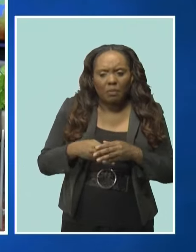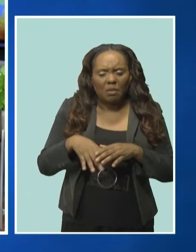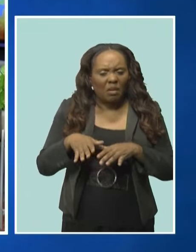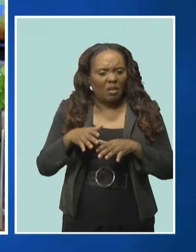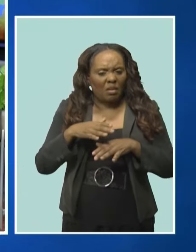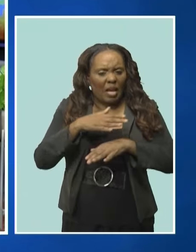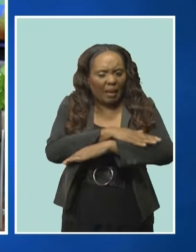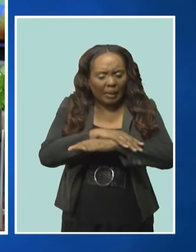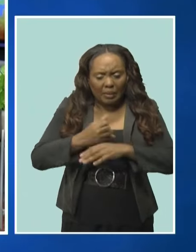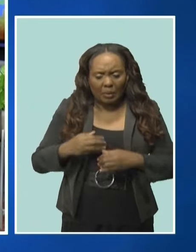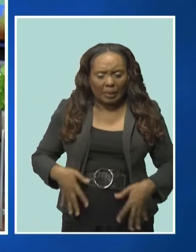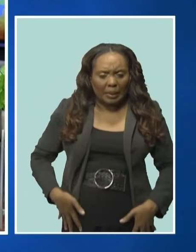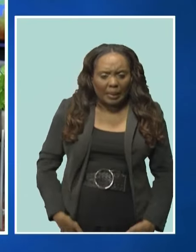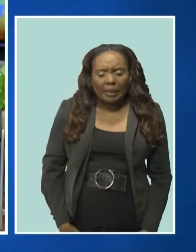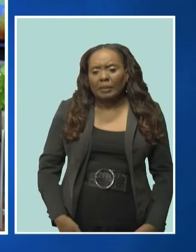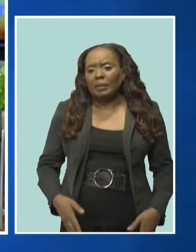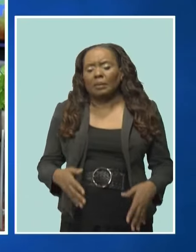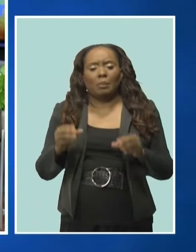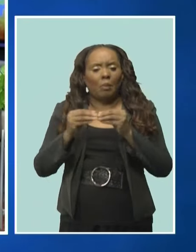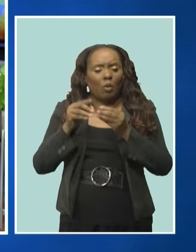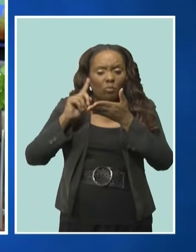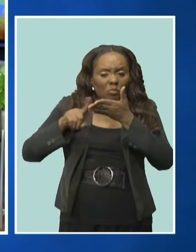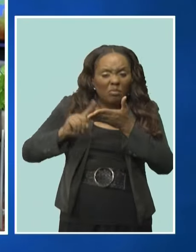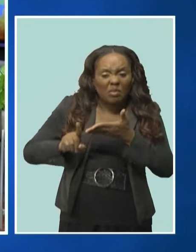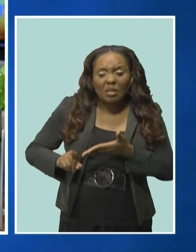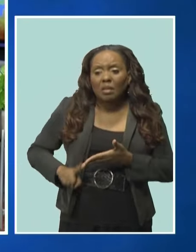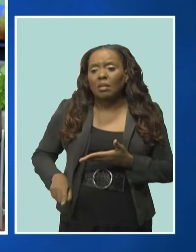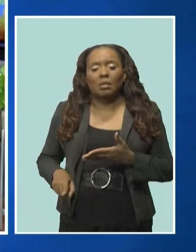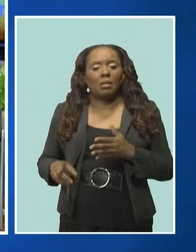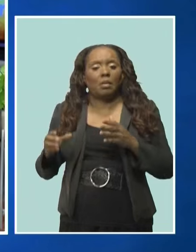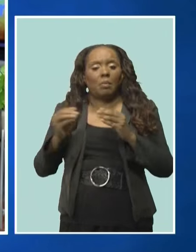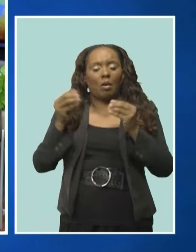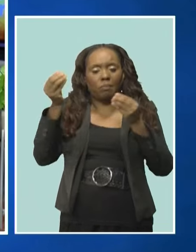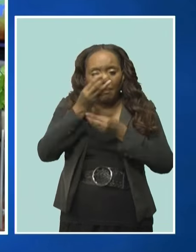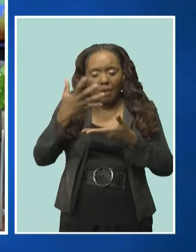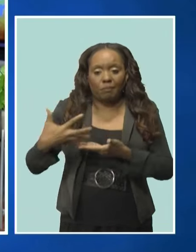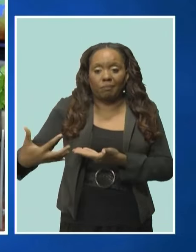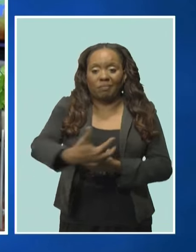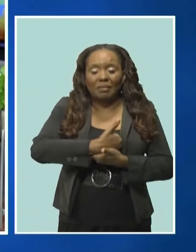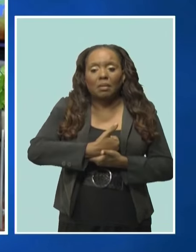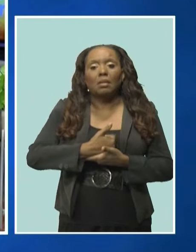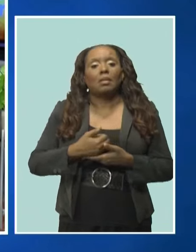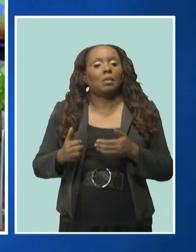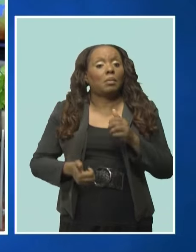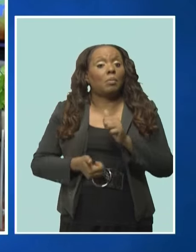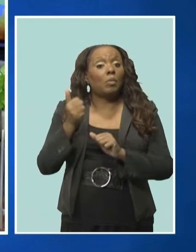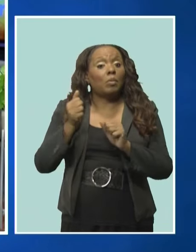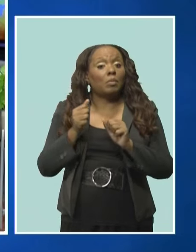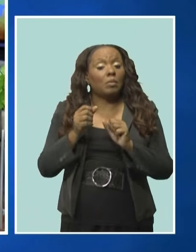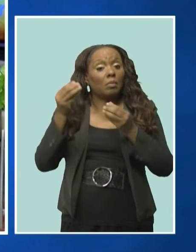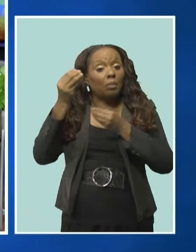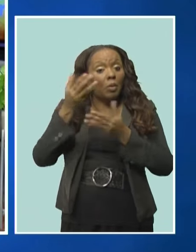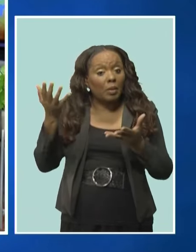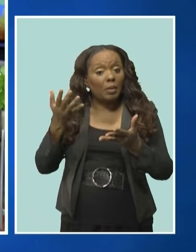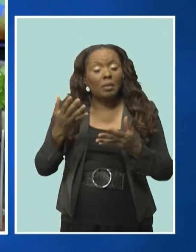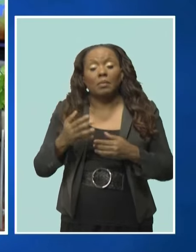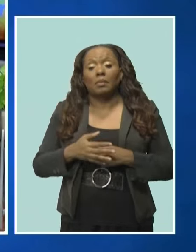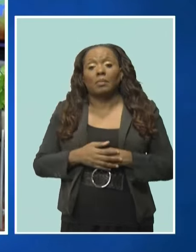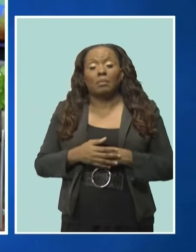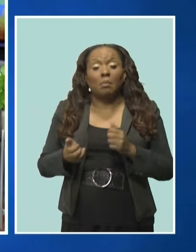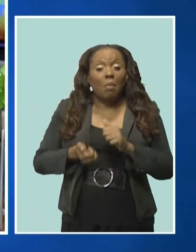bring research, create a platform for data, but also, most importantly, create a platform that all of us